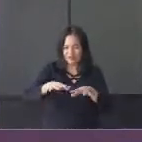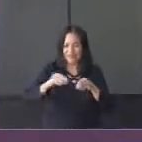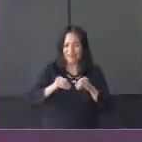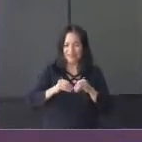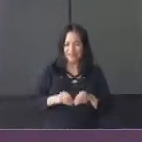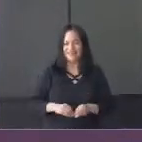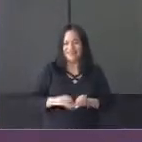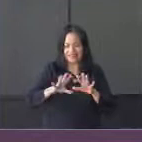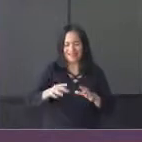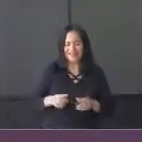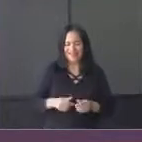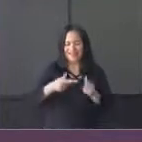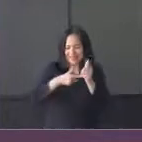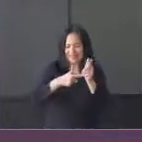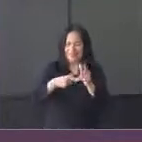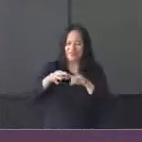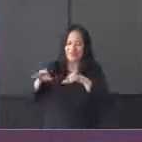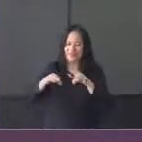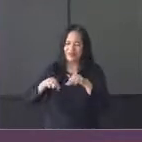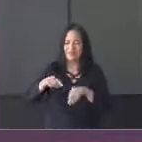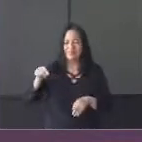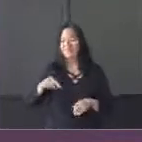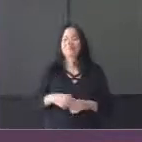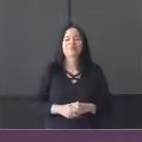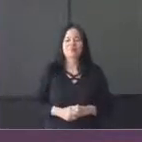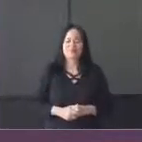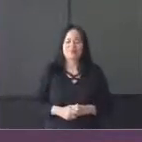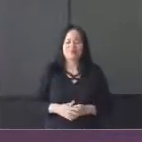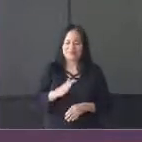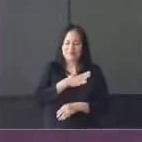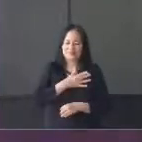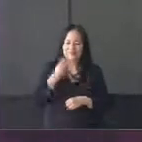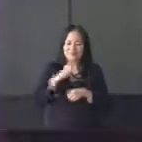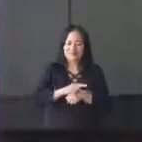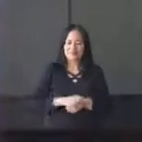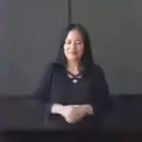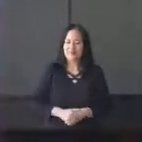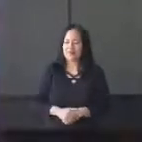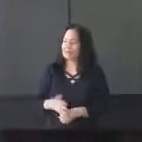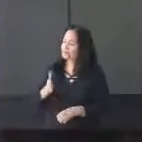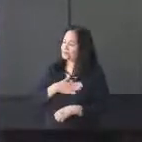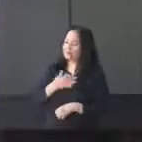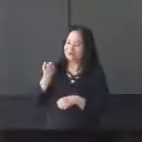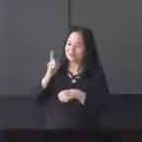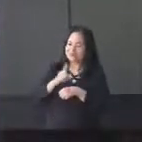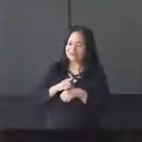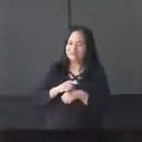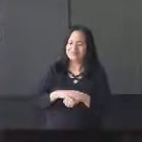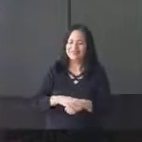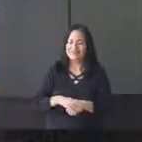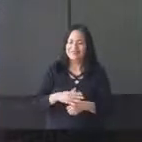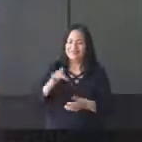participating, and we're here to assist you if you need anything in COPRED. Thank you. Good morning.